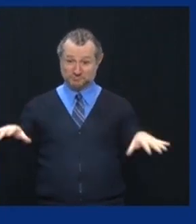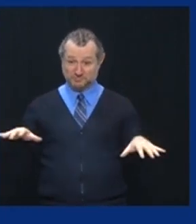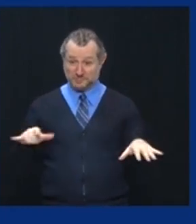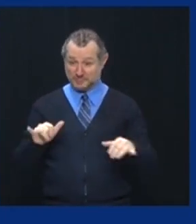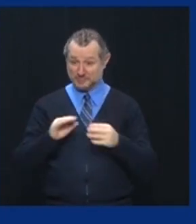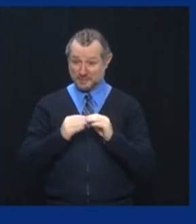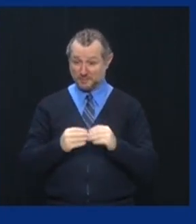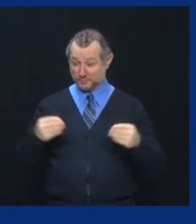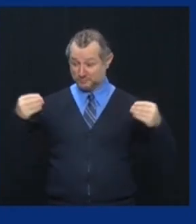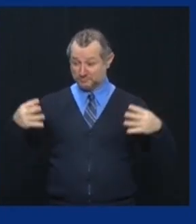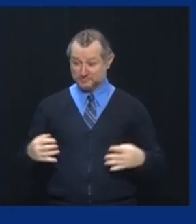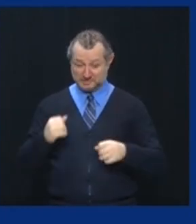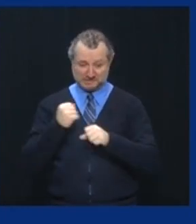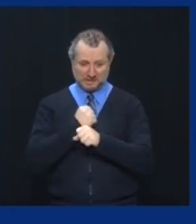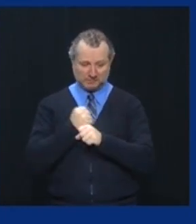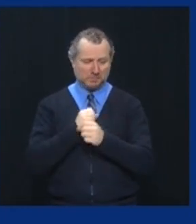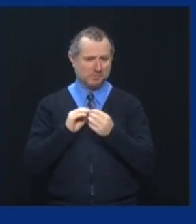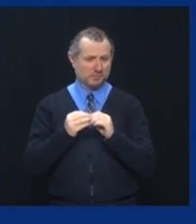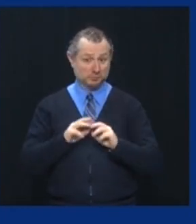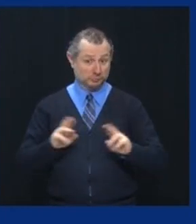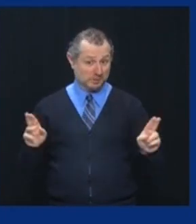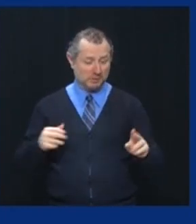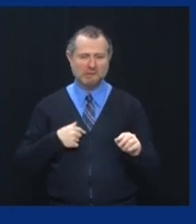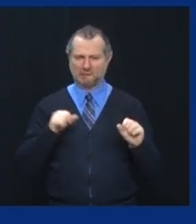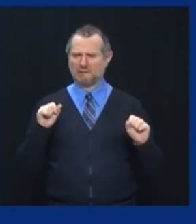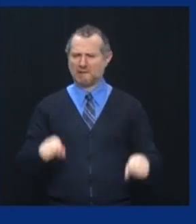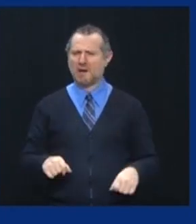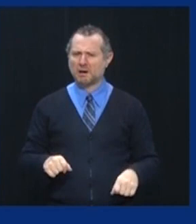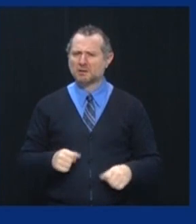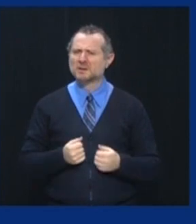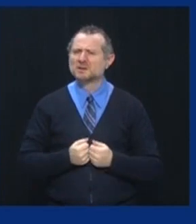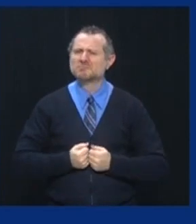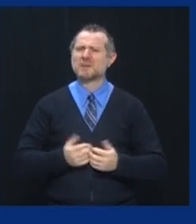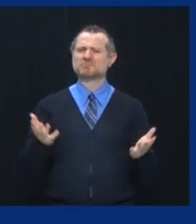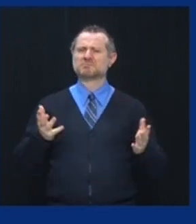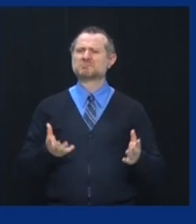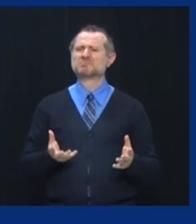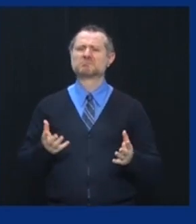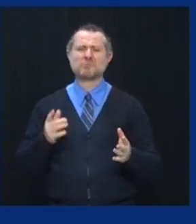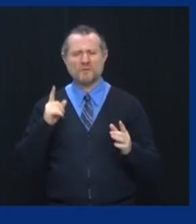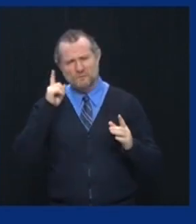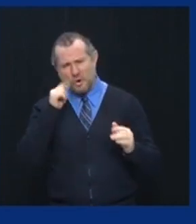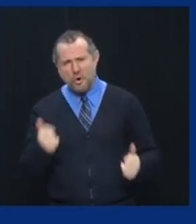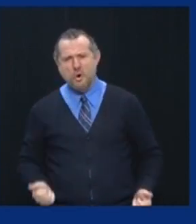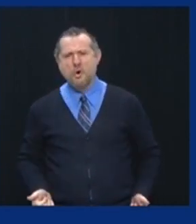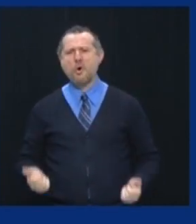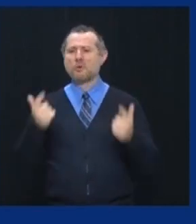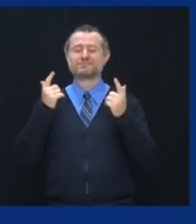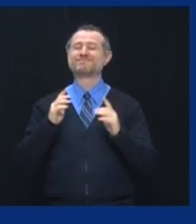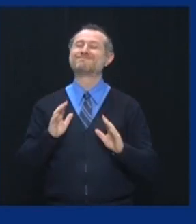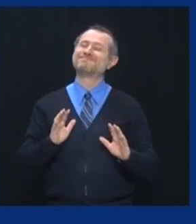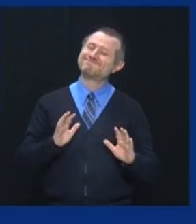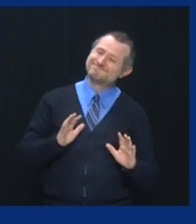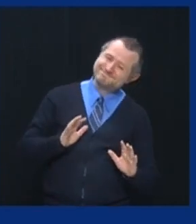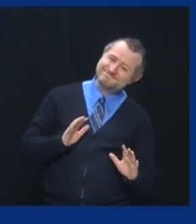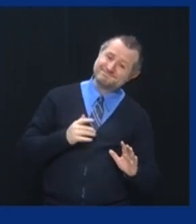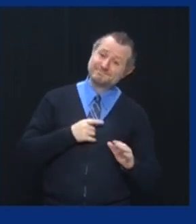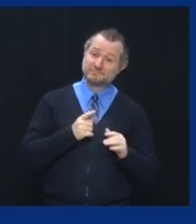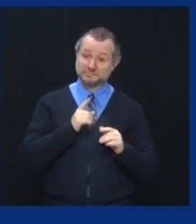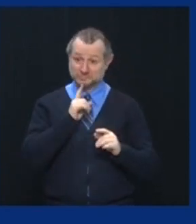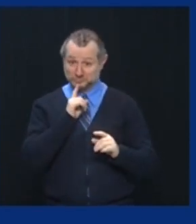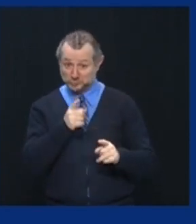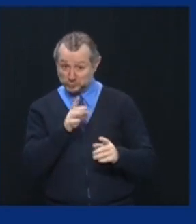ready to a place where we could distribute it widely. Is that fair enough? Yeah, and as the governor